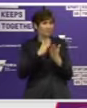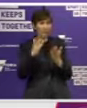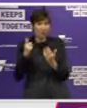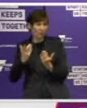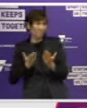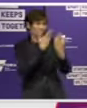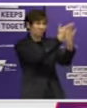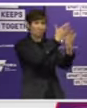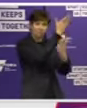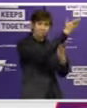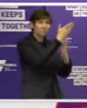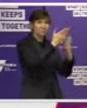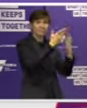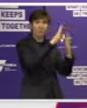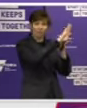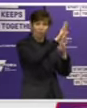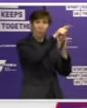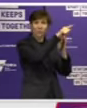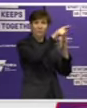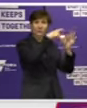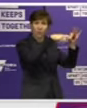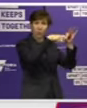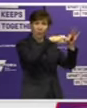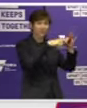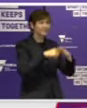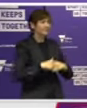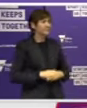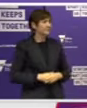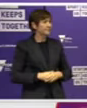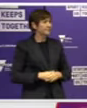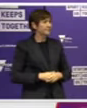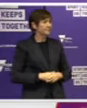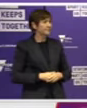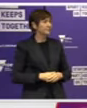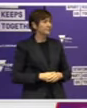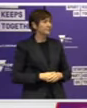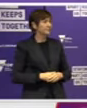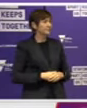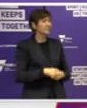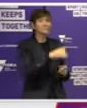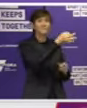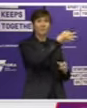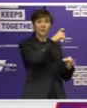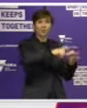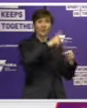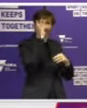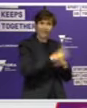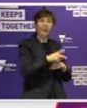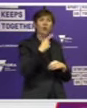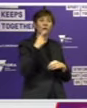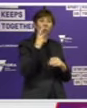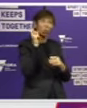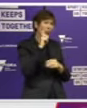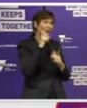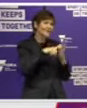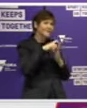The board didn't ask you what conversation you had with Mr. Eccles prior to him leaving the National Cabinet meeting. Well, I can assure you I did not advise him or